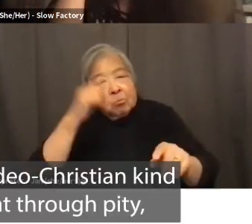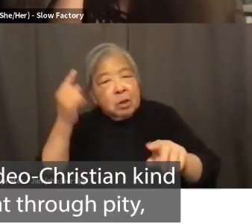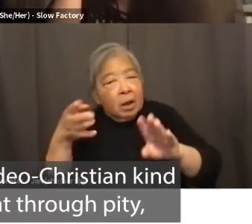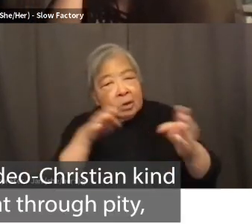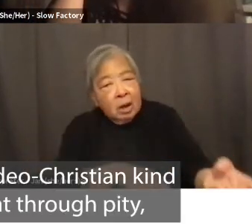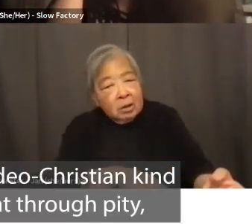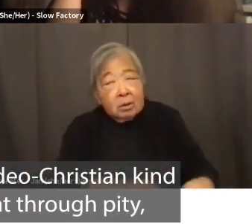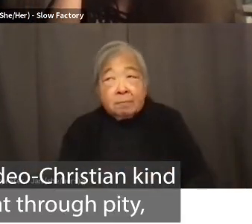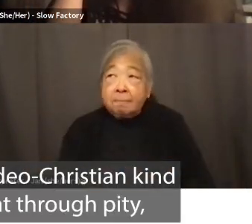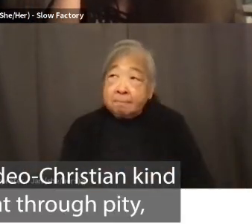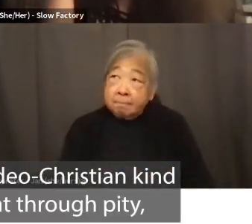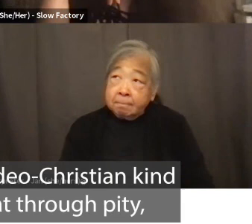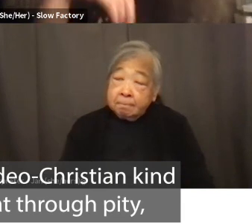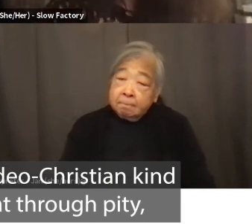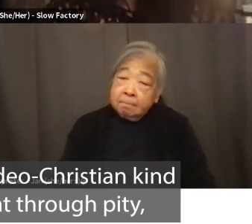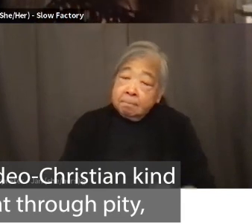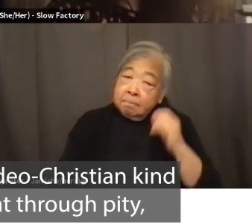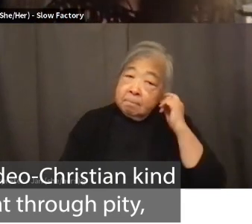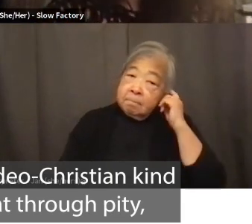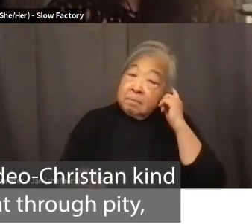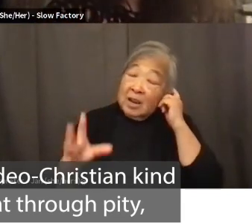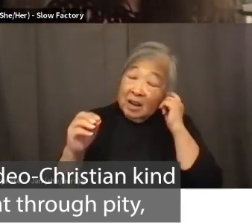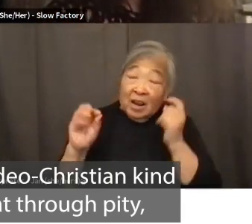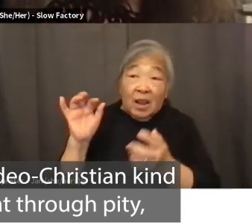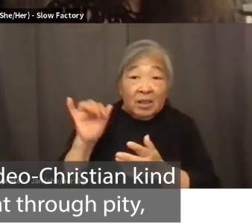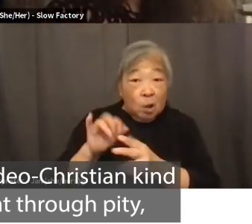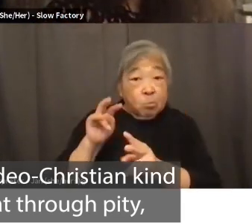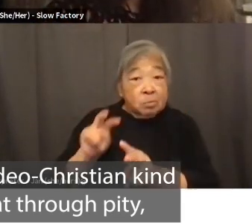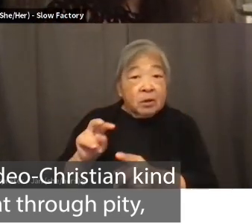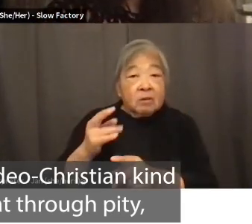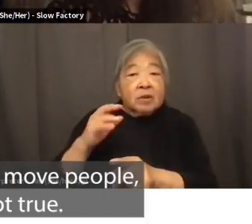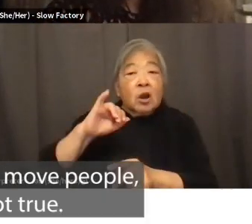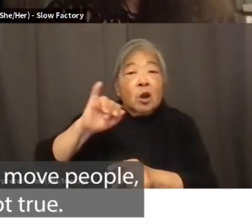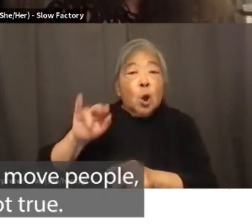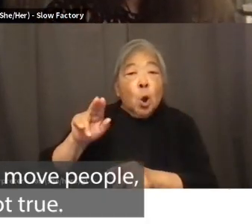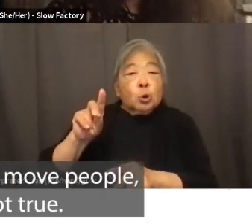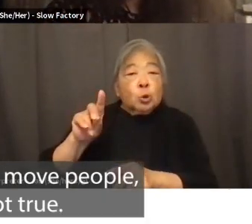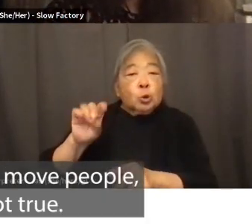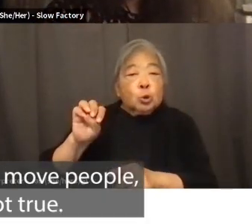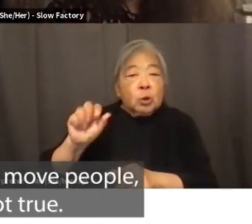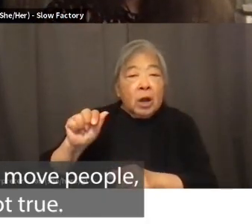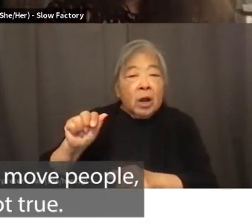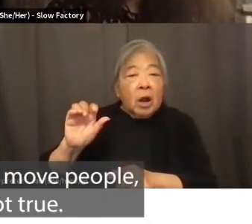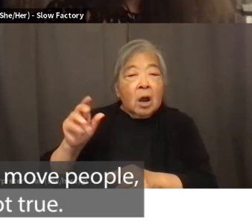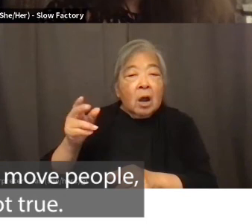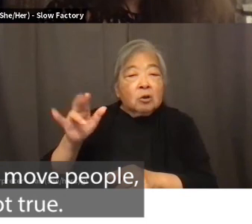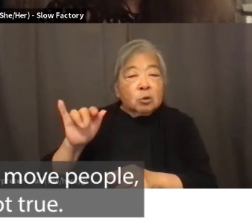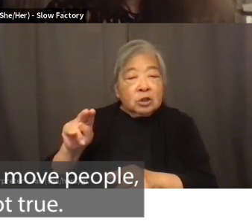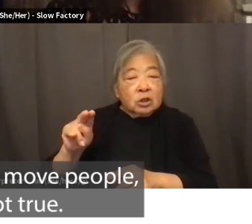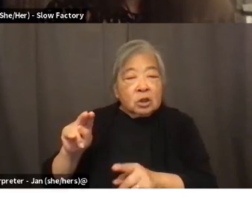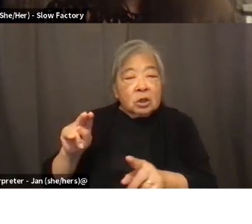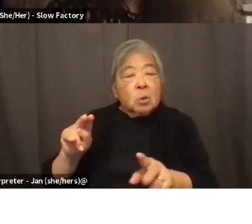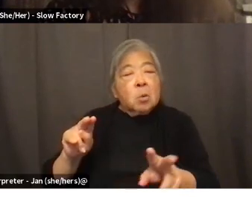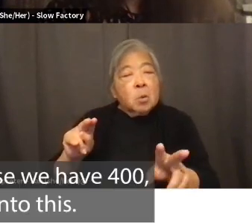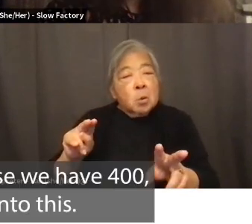Yes. And it's also a Judeo-Christian kind of perspective that through pity, we will be able to move people, but it's not